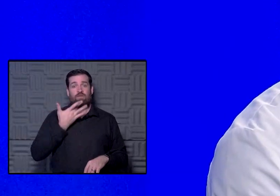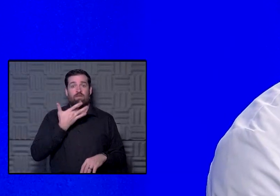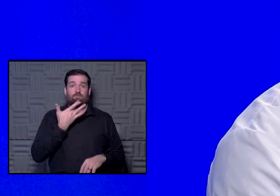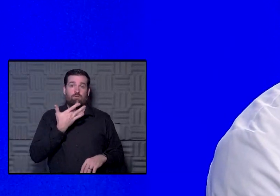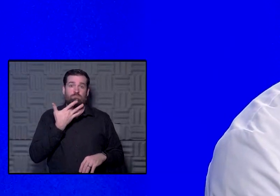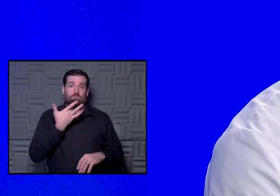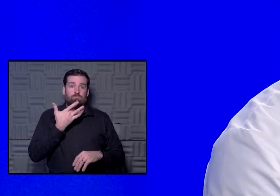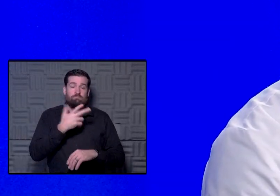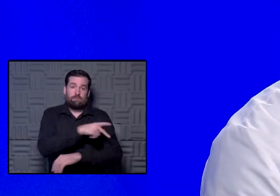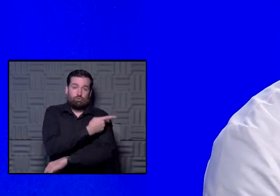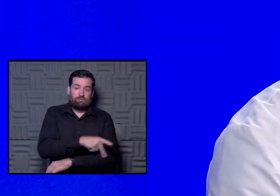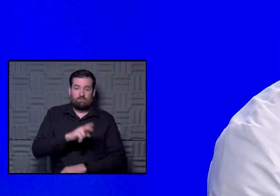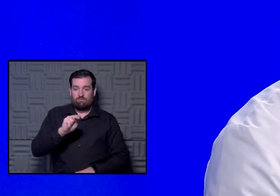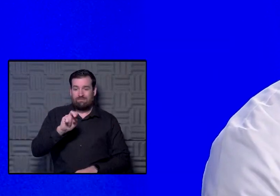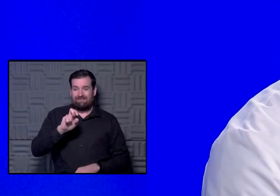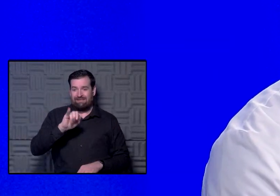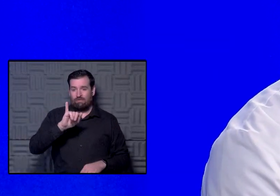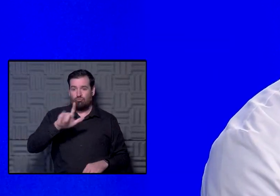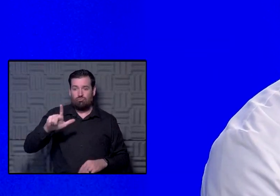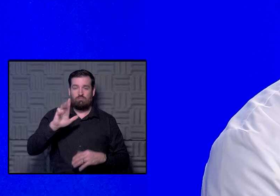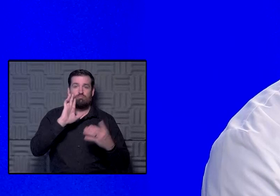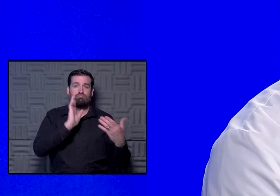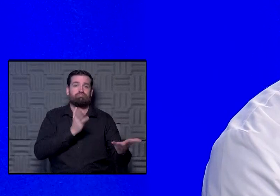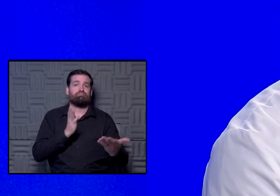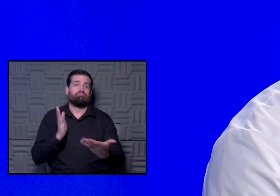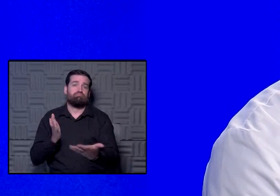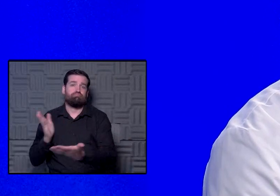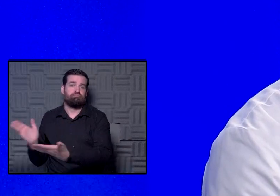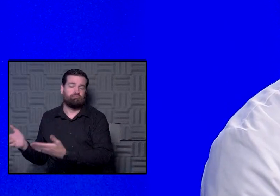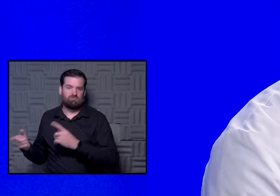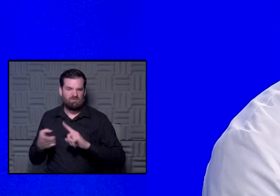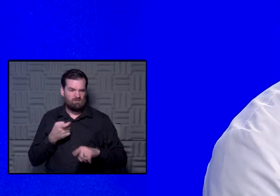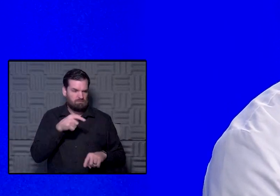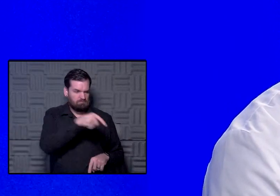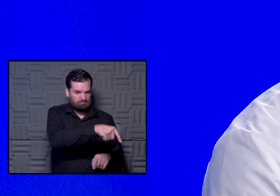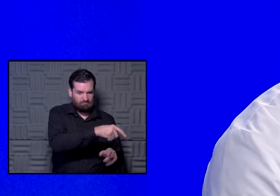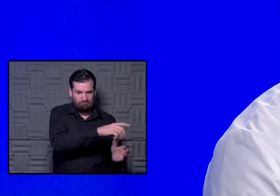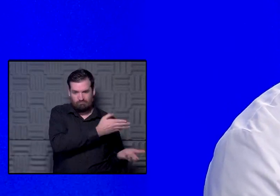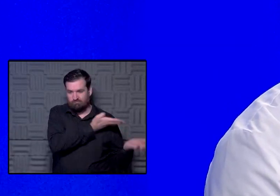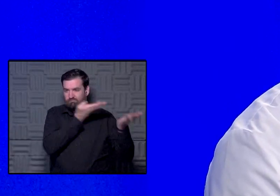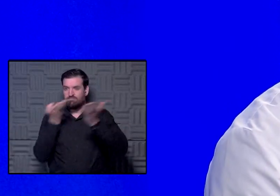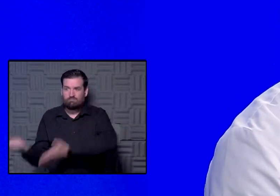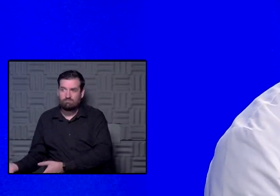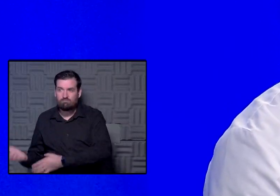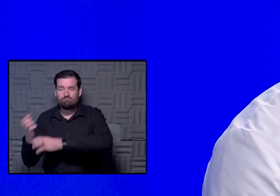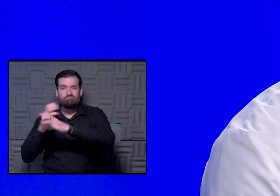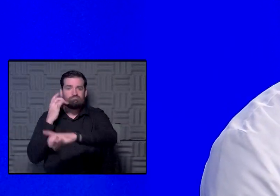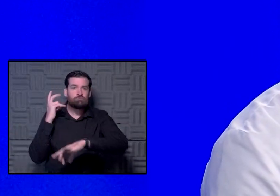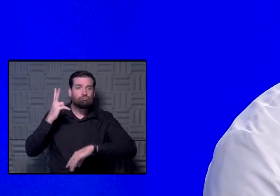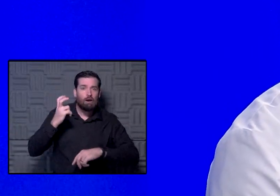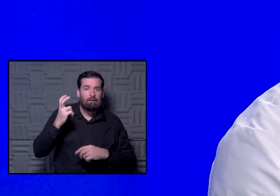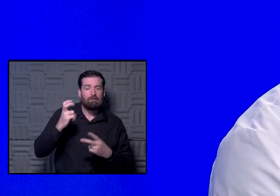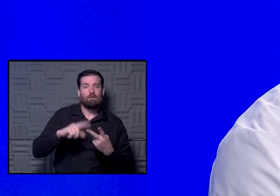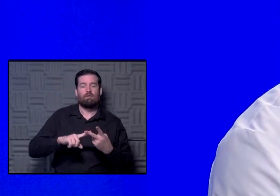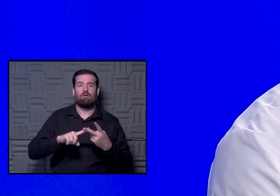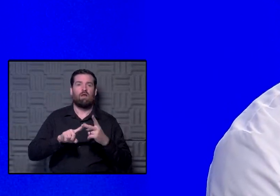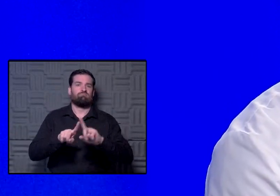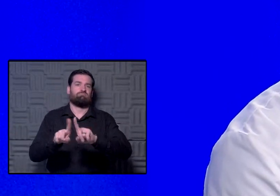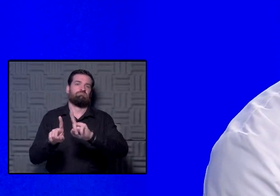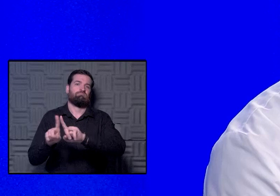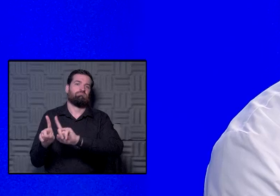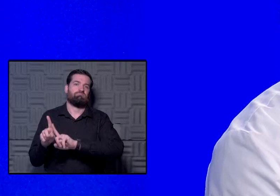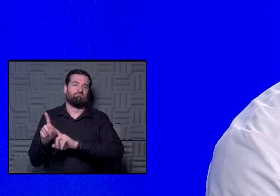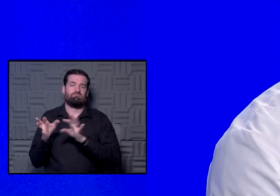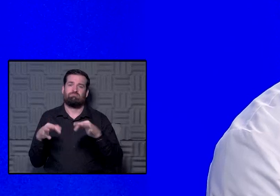patients, Anil, you know, delivering goods from one place to another, you know, trucking. All of these things are very